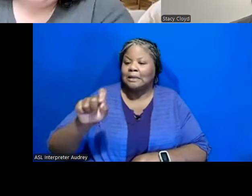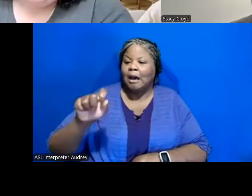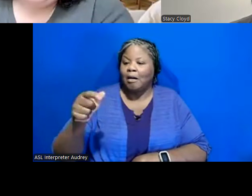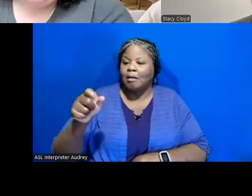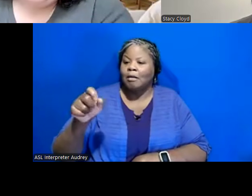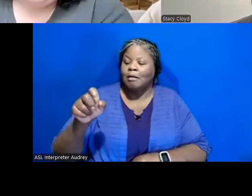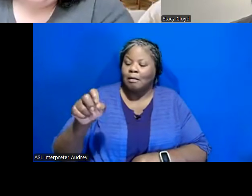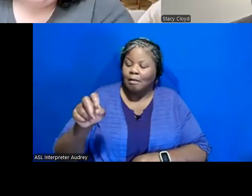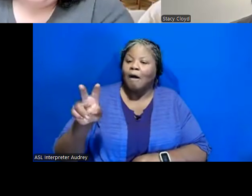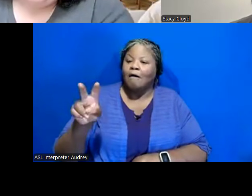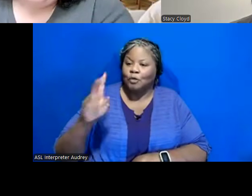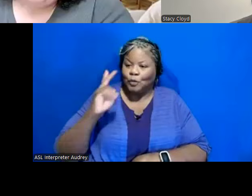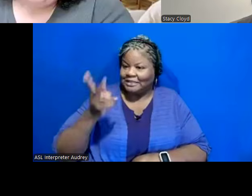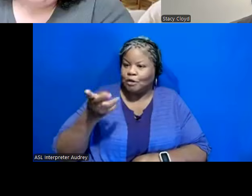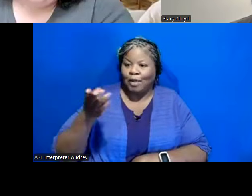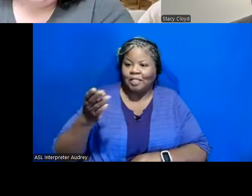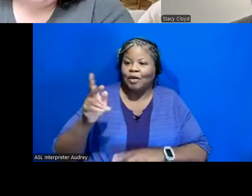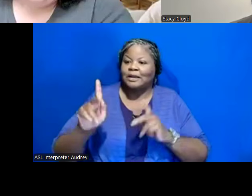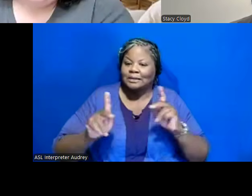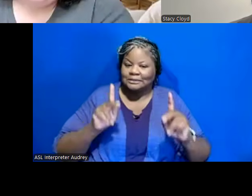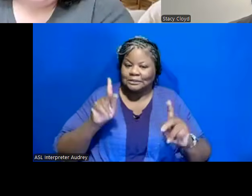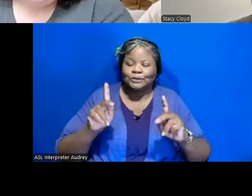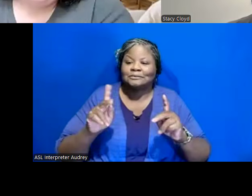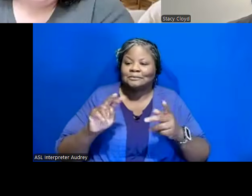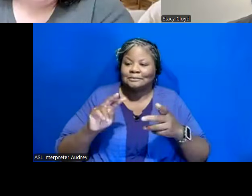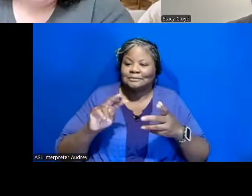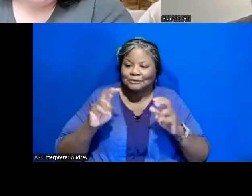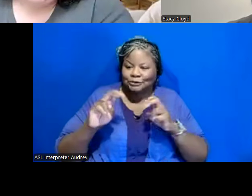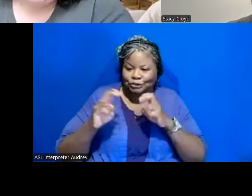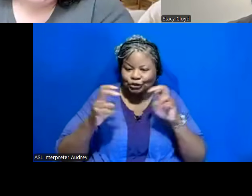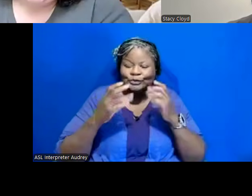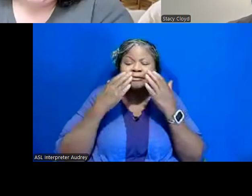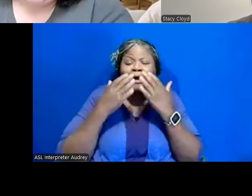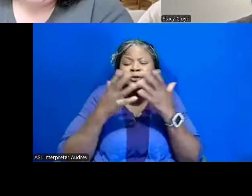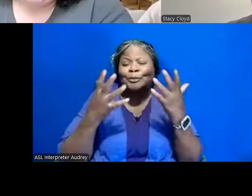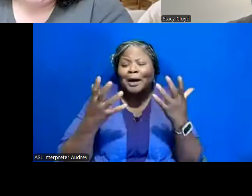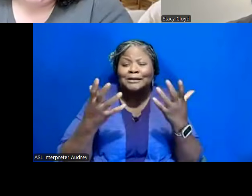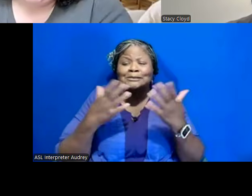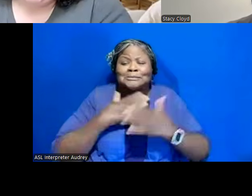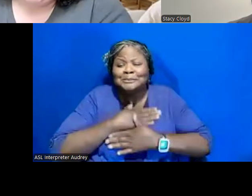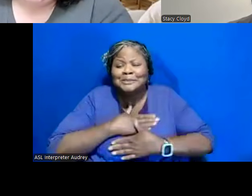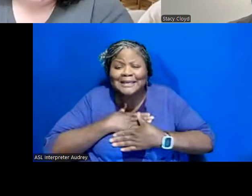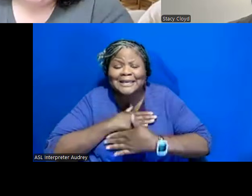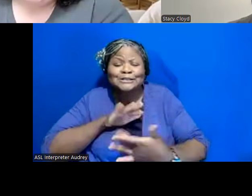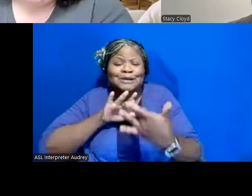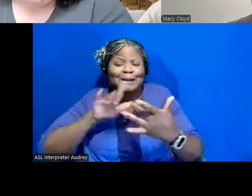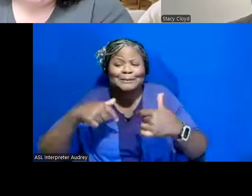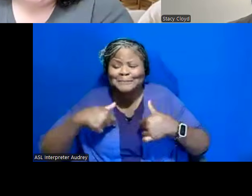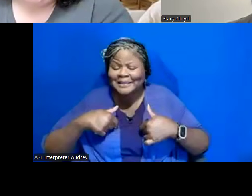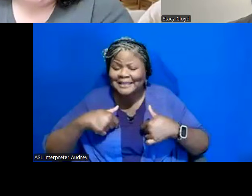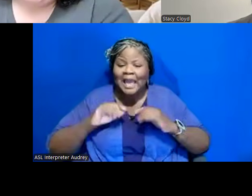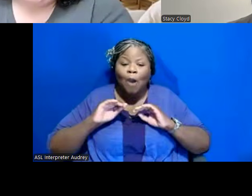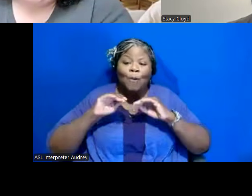under contact or constituent issues. So thank you so much for this opportunity. Please feel free to reach out to me. I'll put